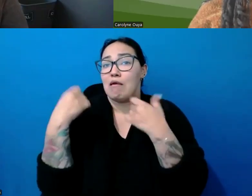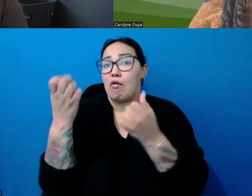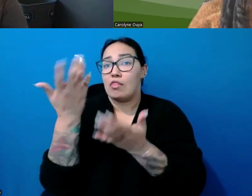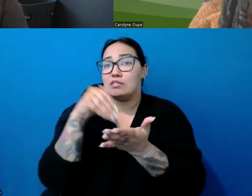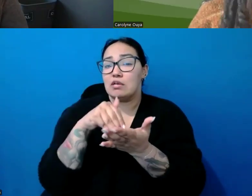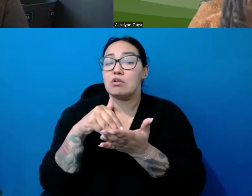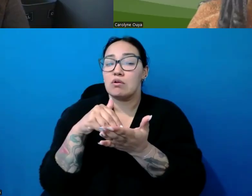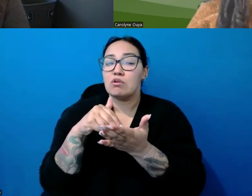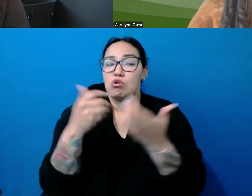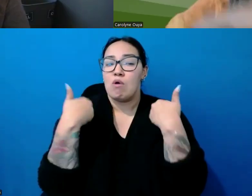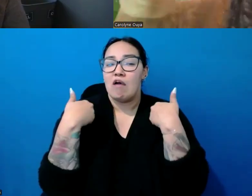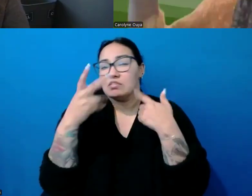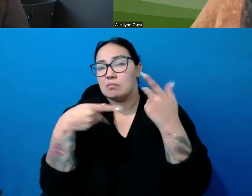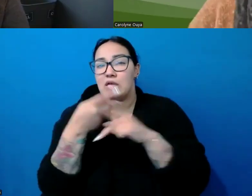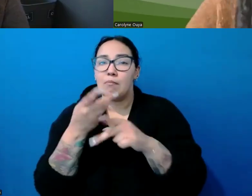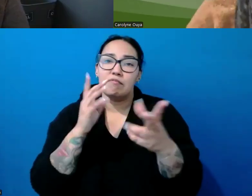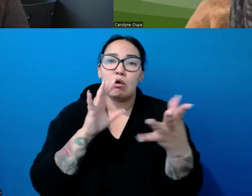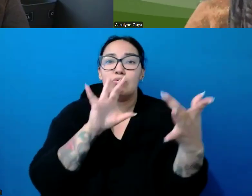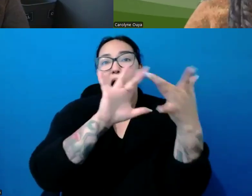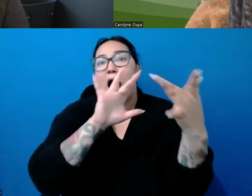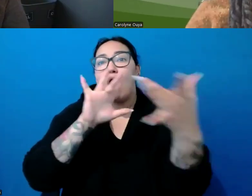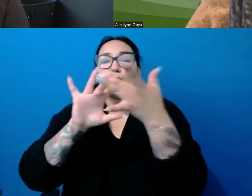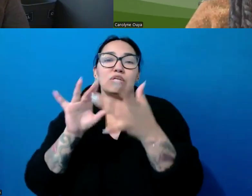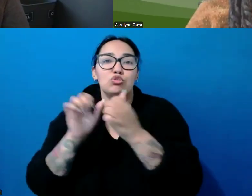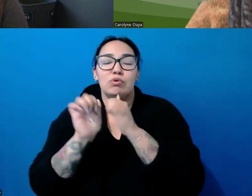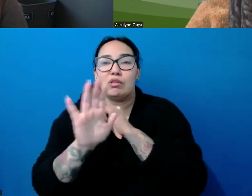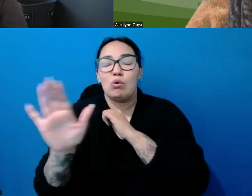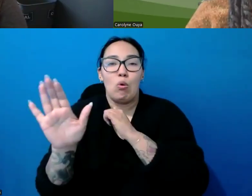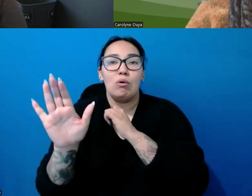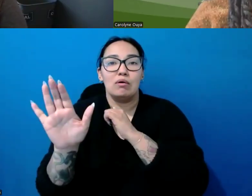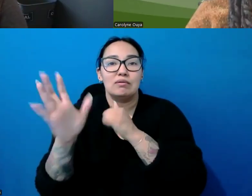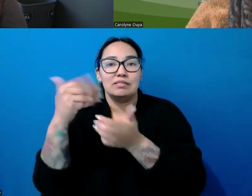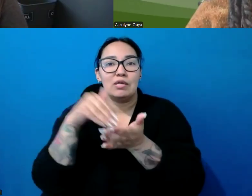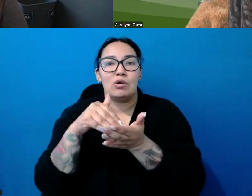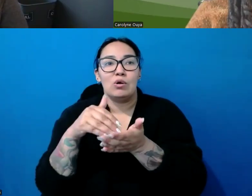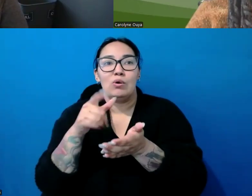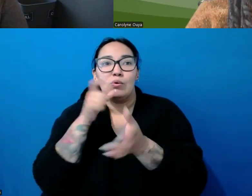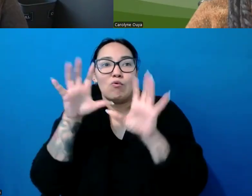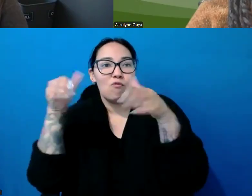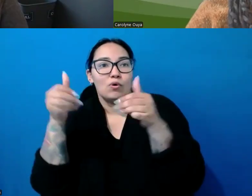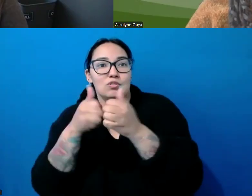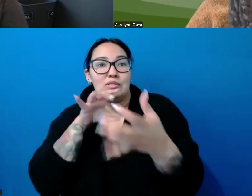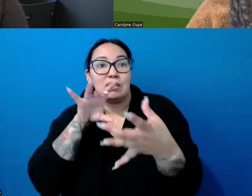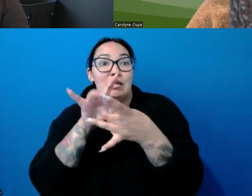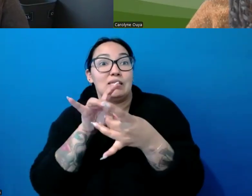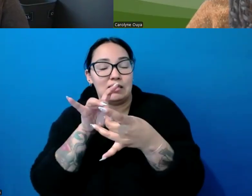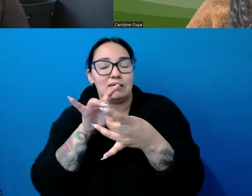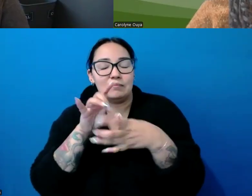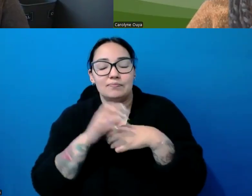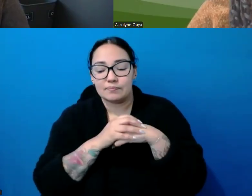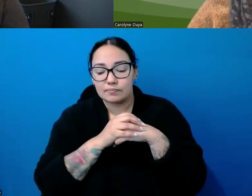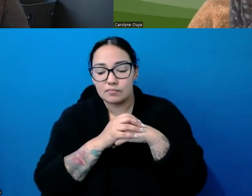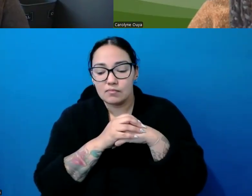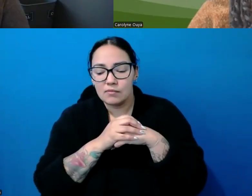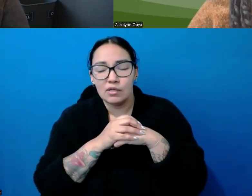community health outreach, wing of your health center that focuses on, connecting with others. And so